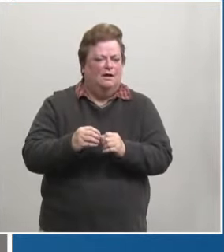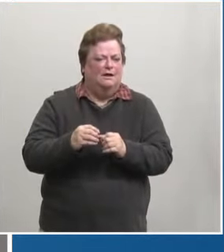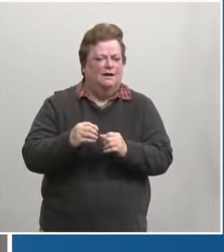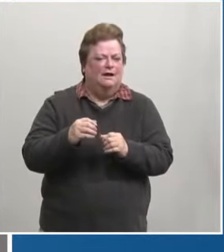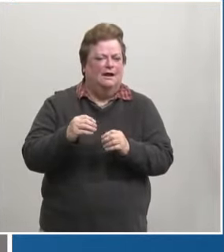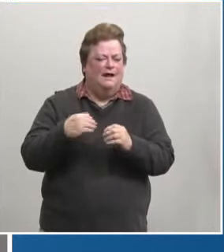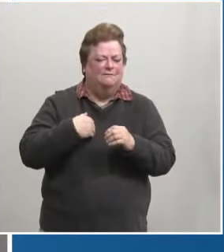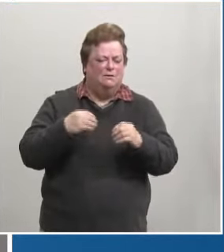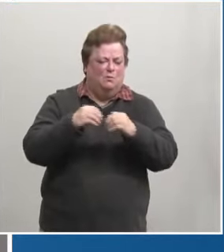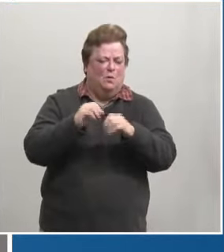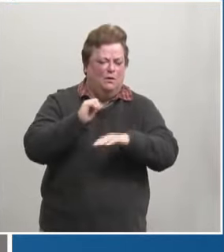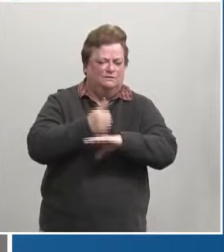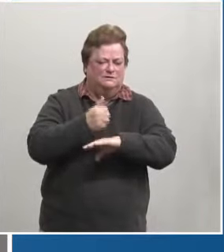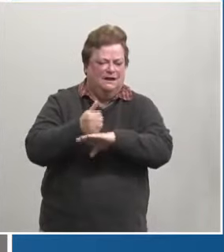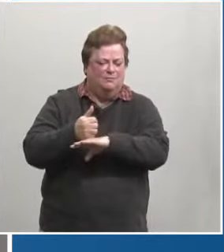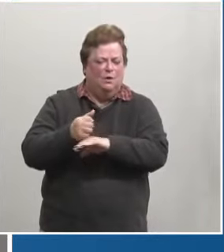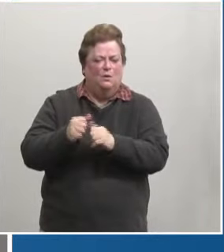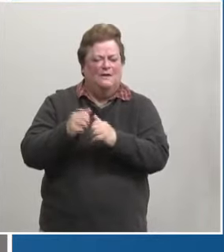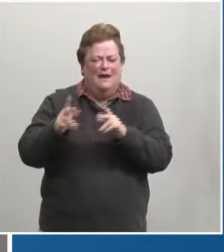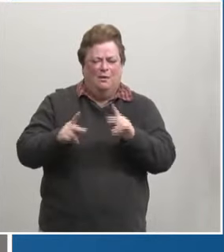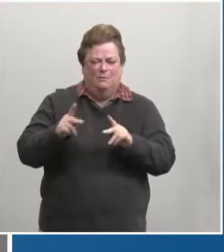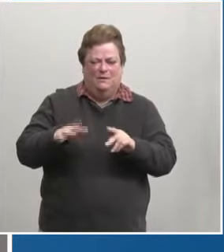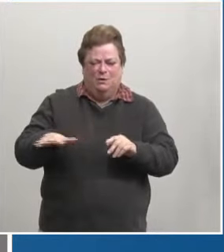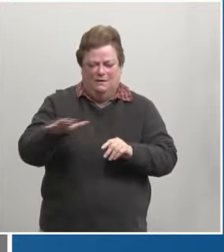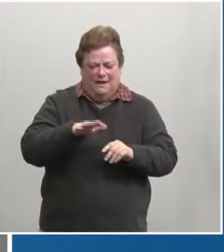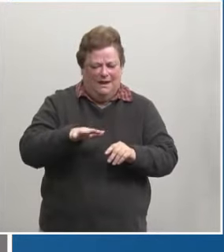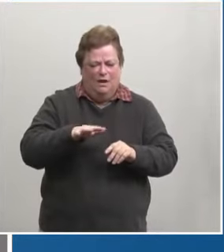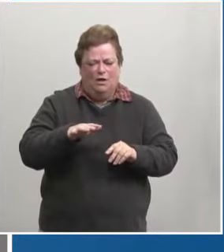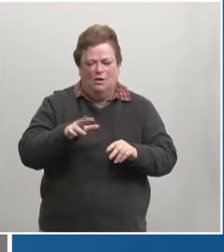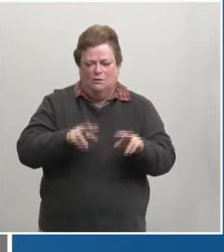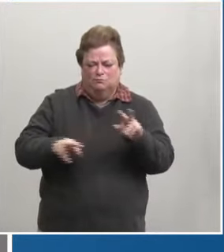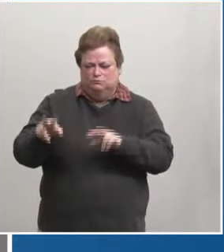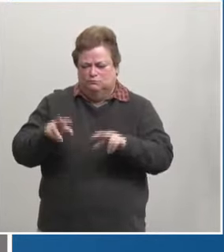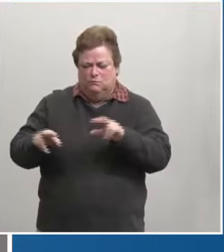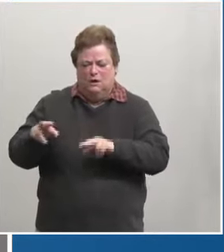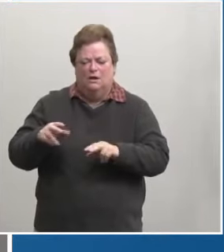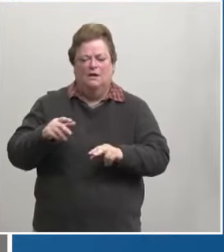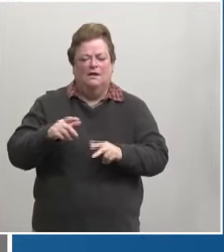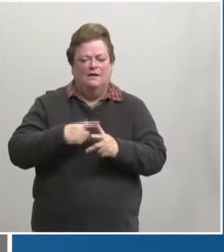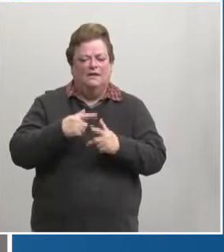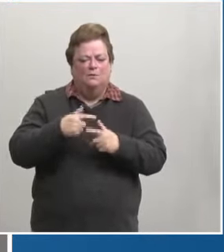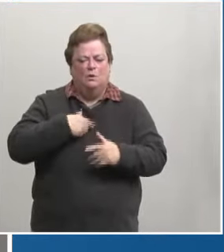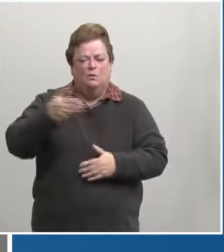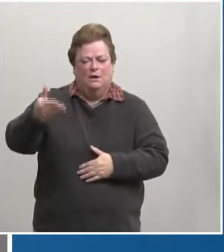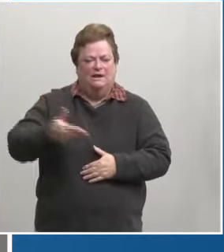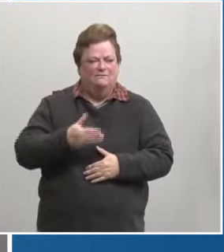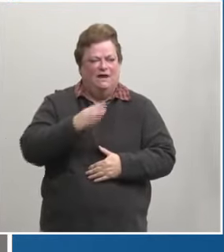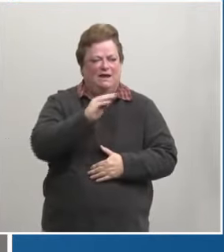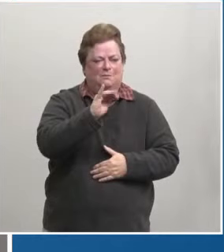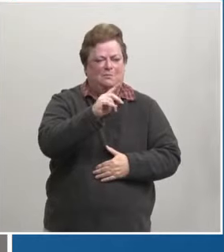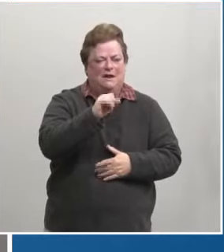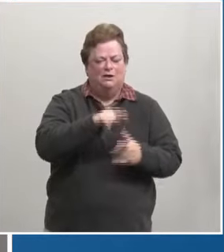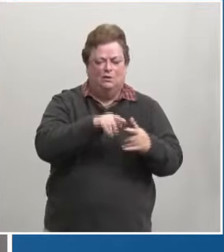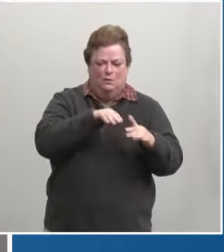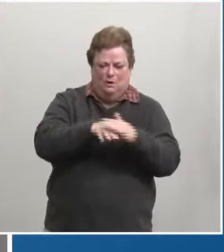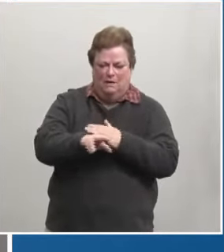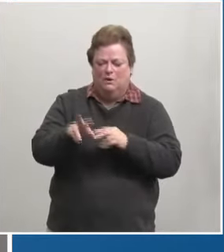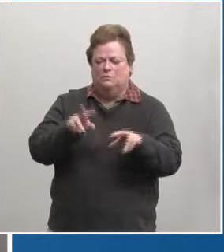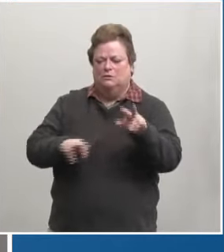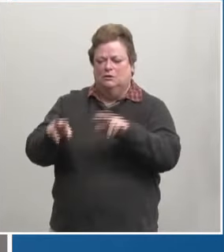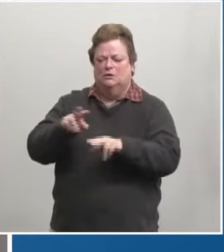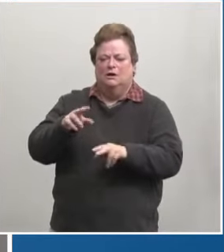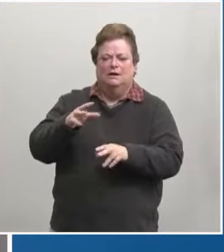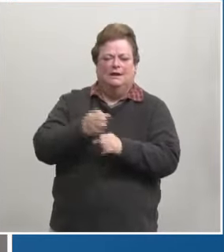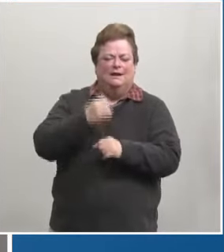the setup there without individuals there, we'll be sure and be inviting the media in so they can get a view of what it